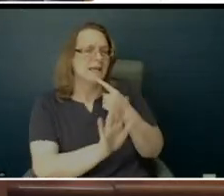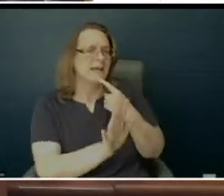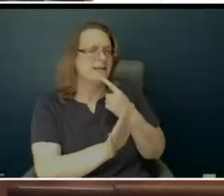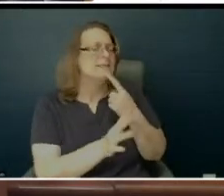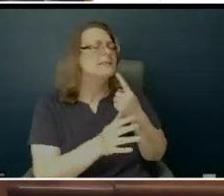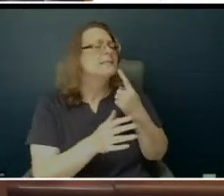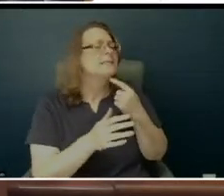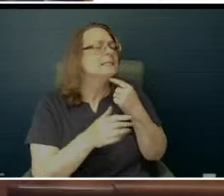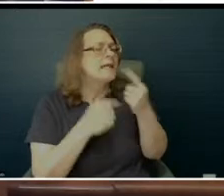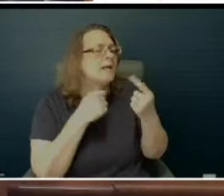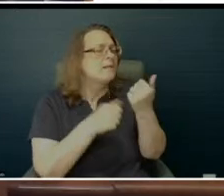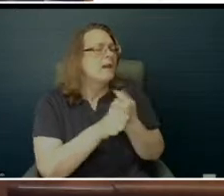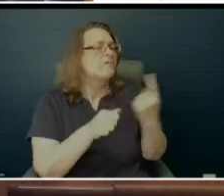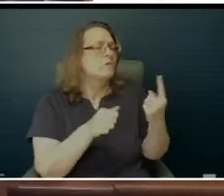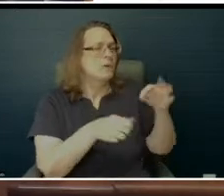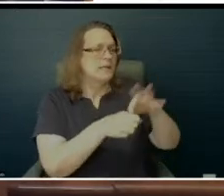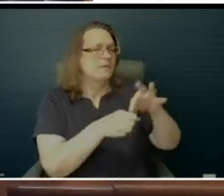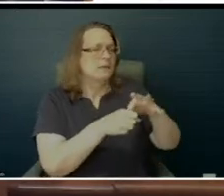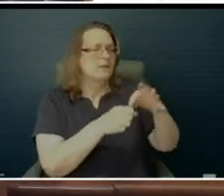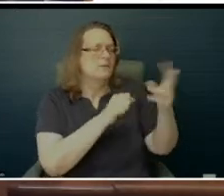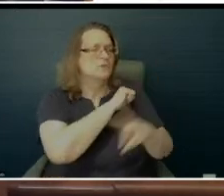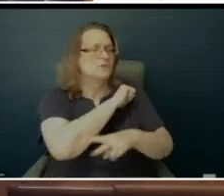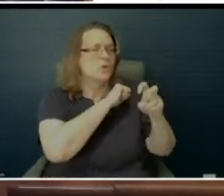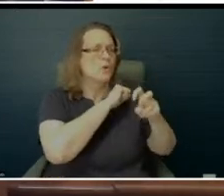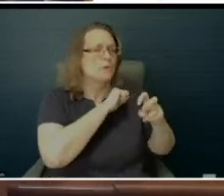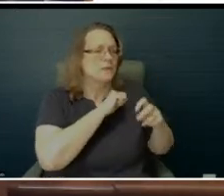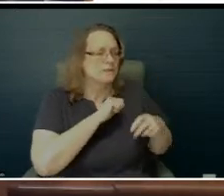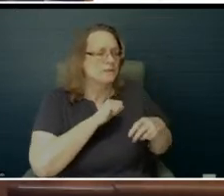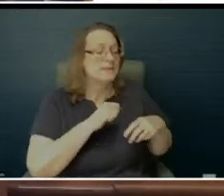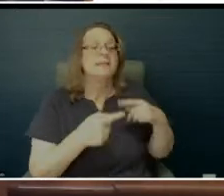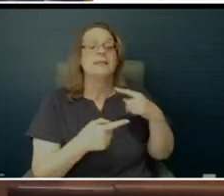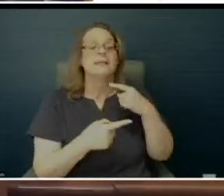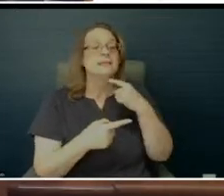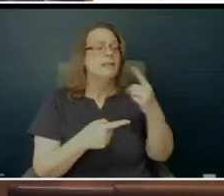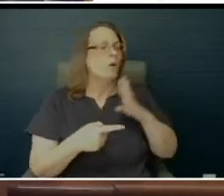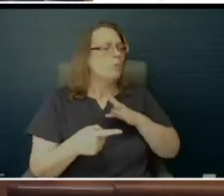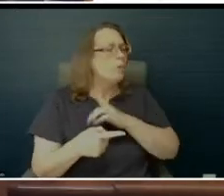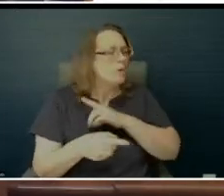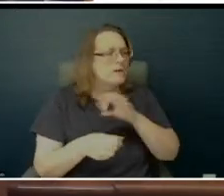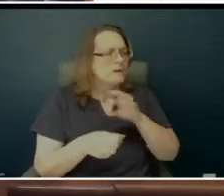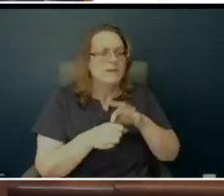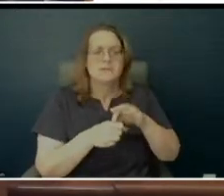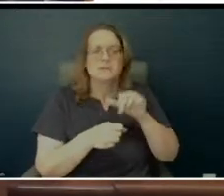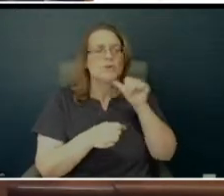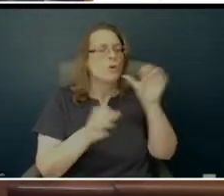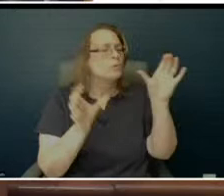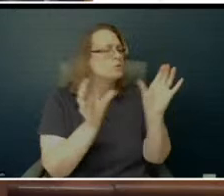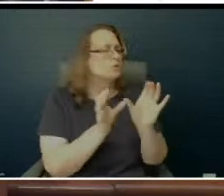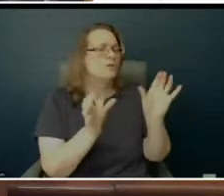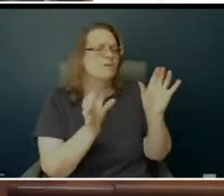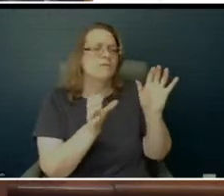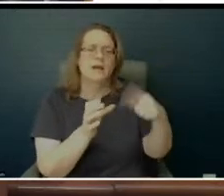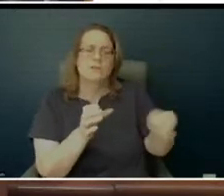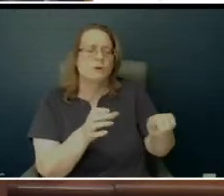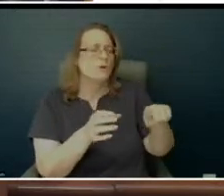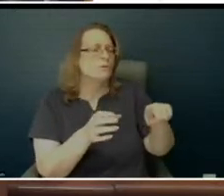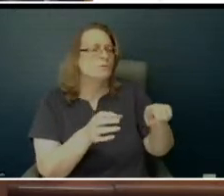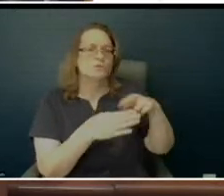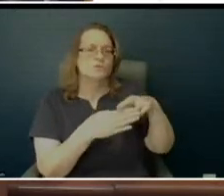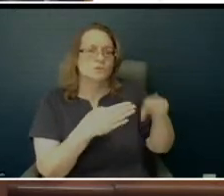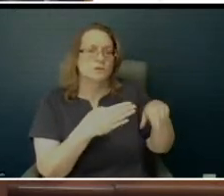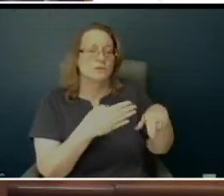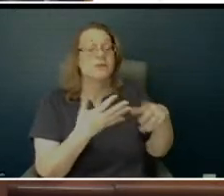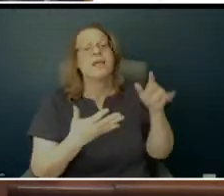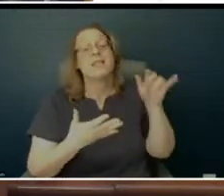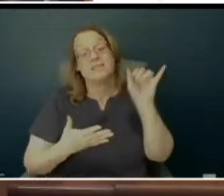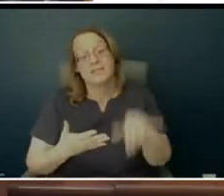stolen. I want you to tell the Board of Elections not to certify the results. That's essentially what Donald Trump